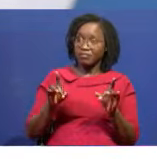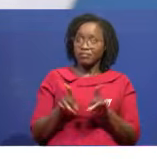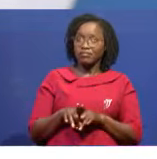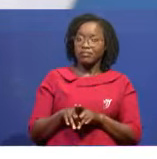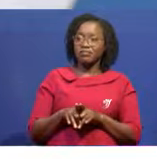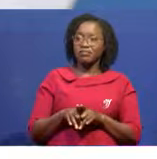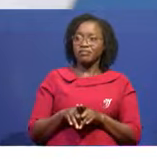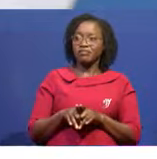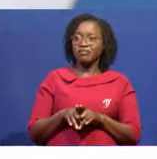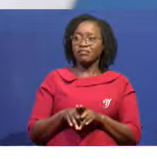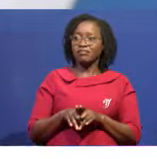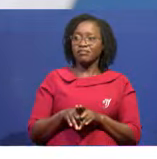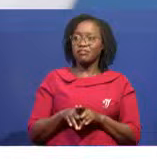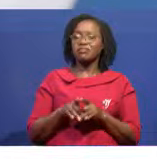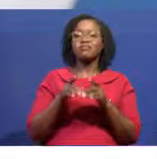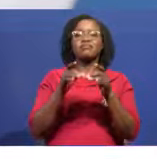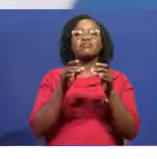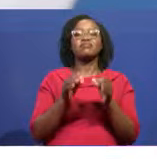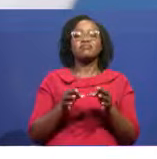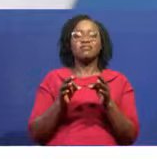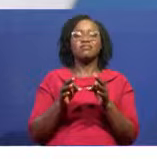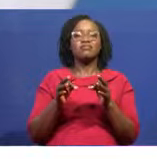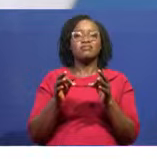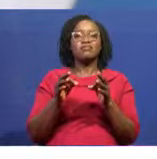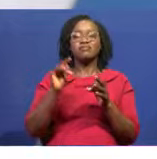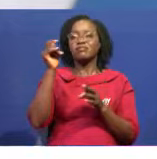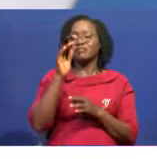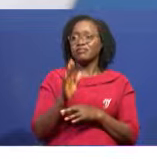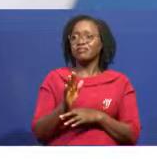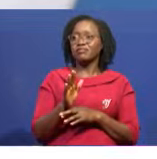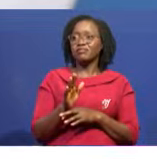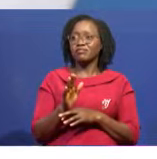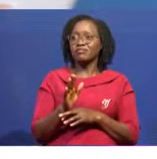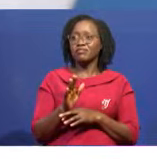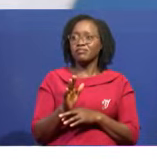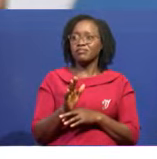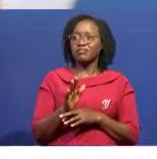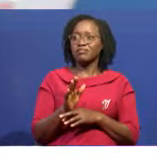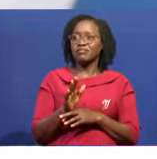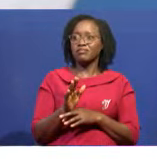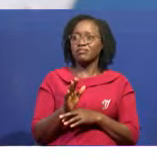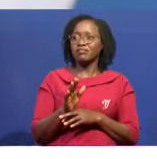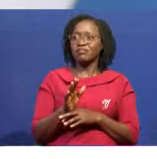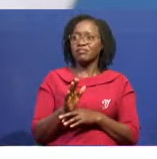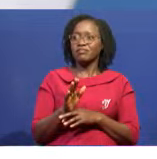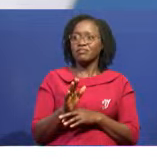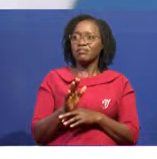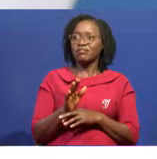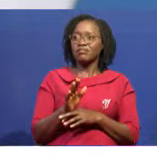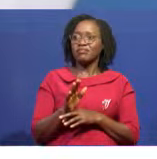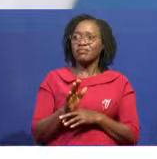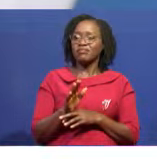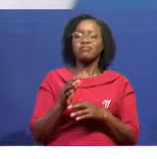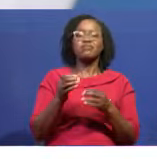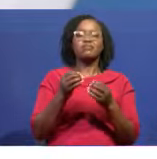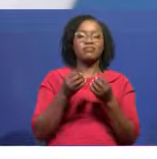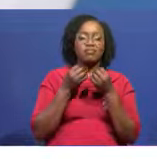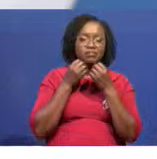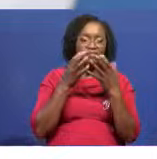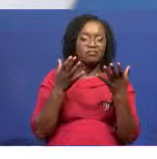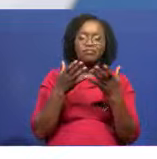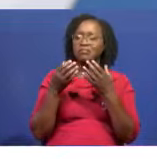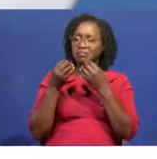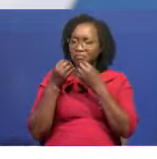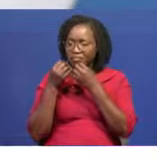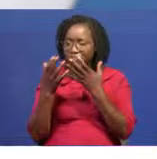look like they are accountable to the Kenyan people. And that's why they need to keep on giving out this information